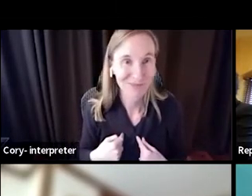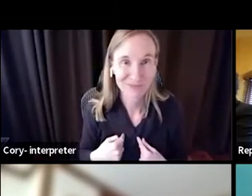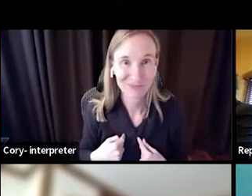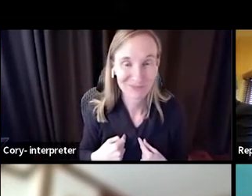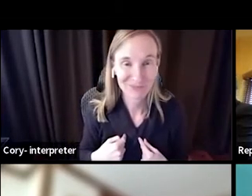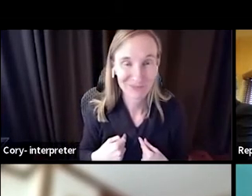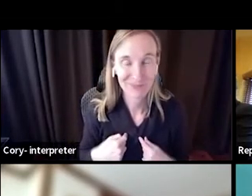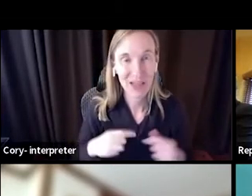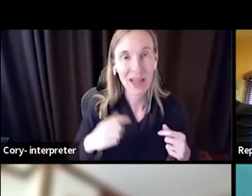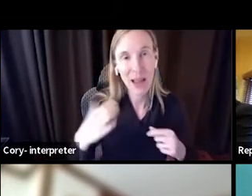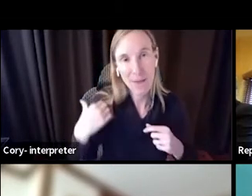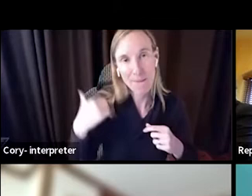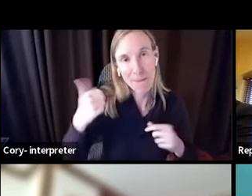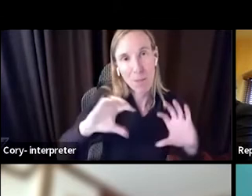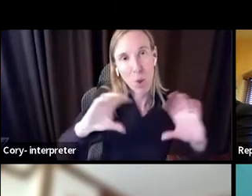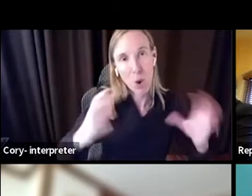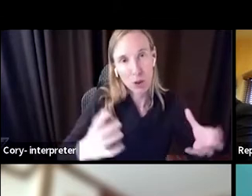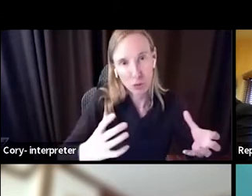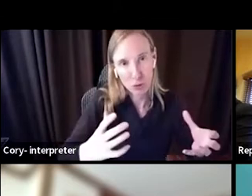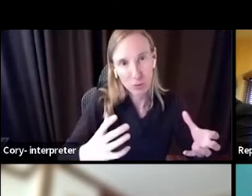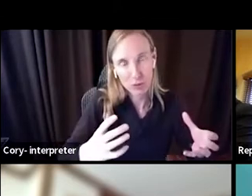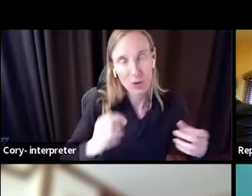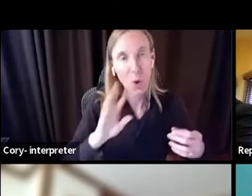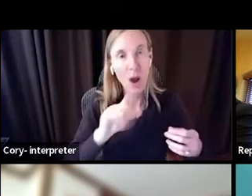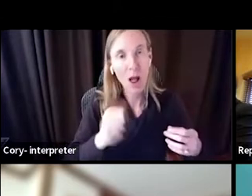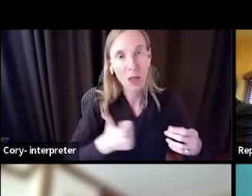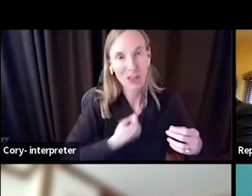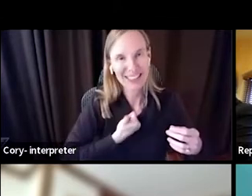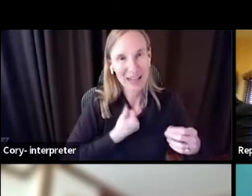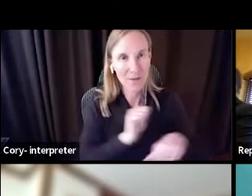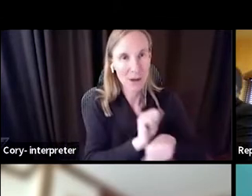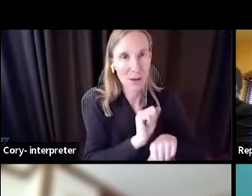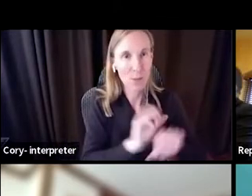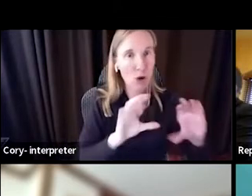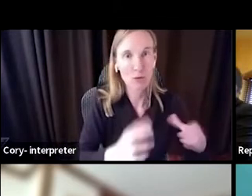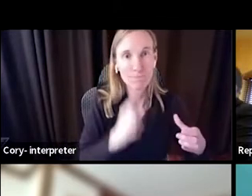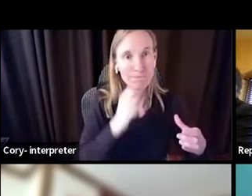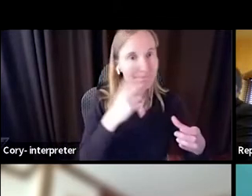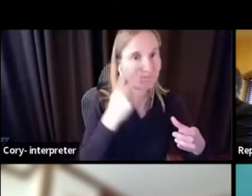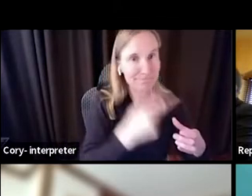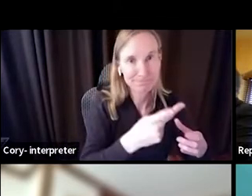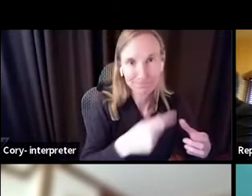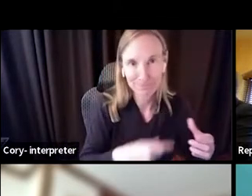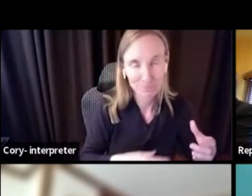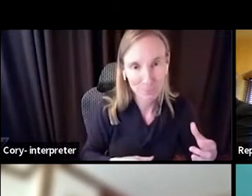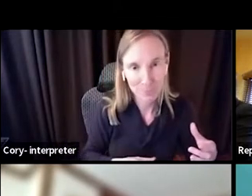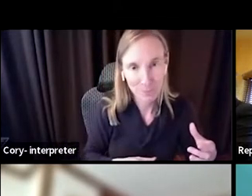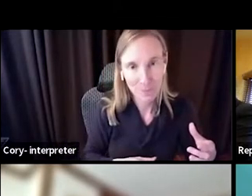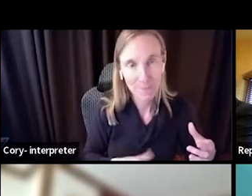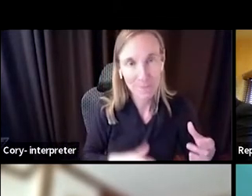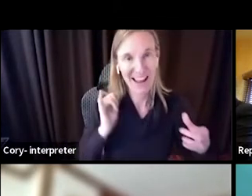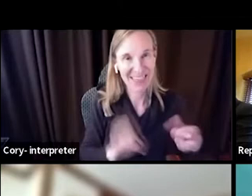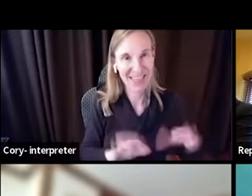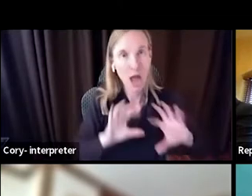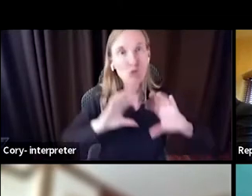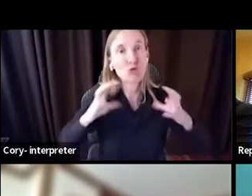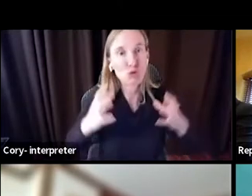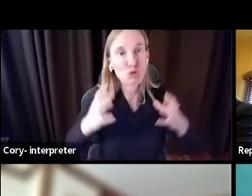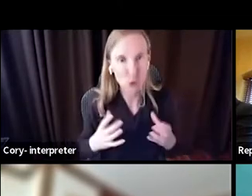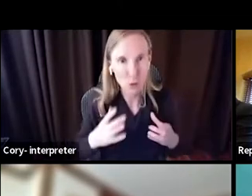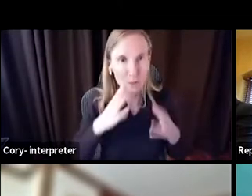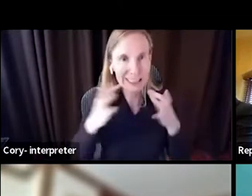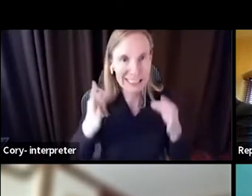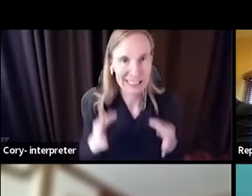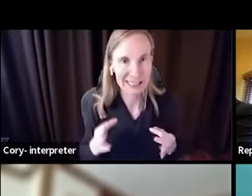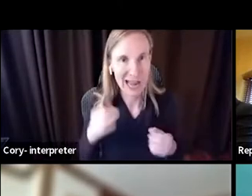employer groups or other self-employed groups. It's usually up to that group to decide what